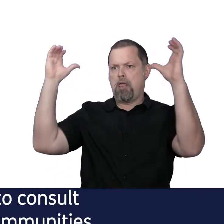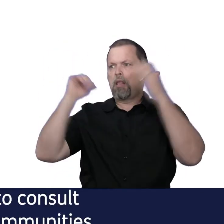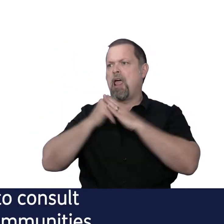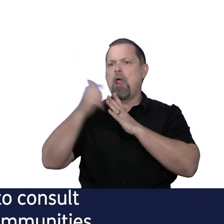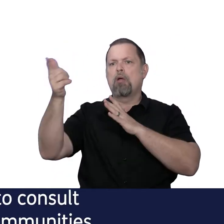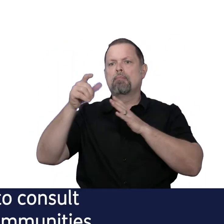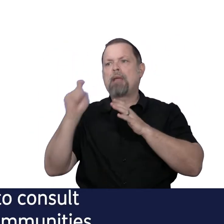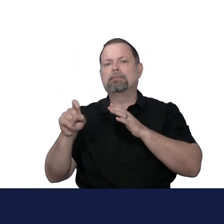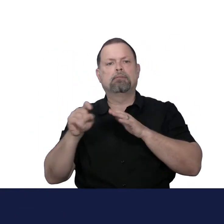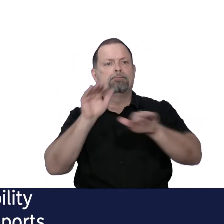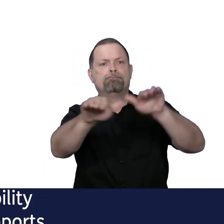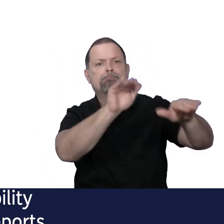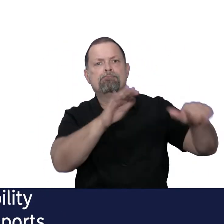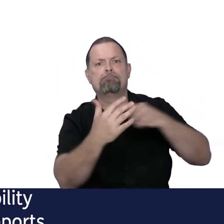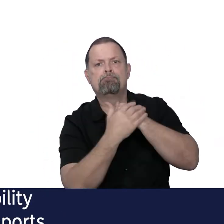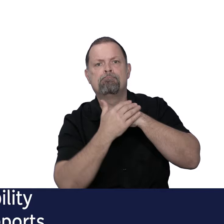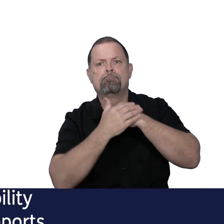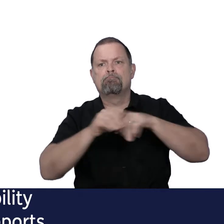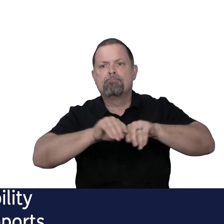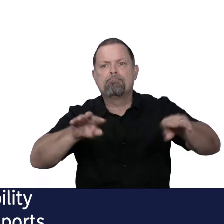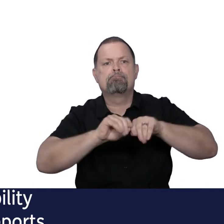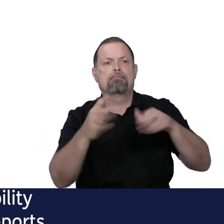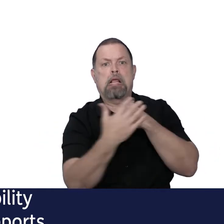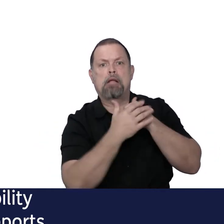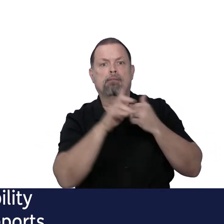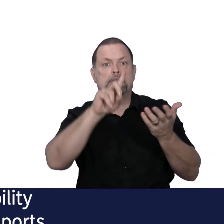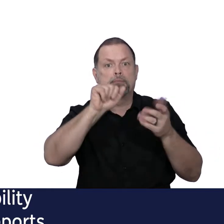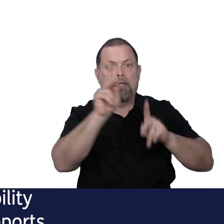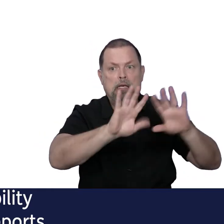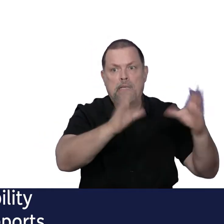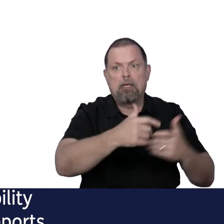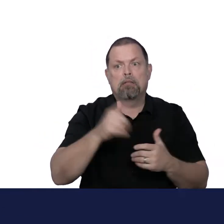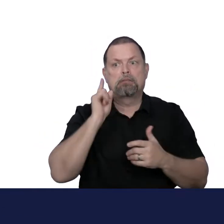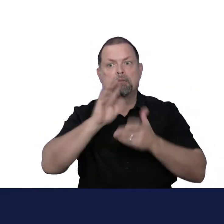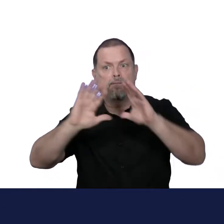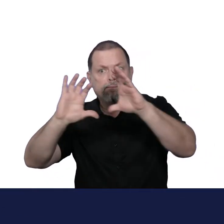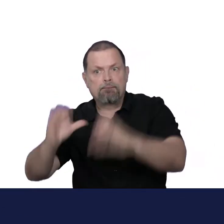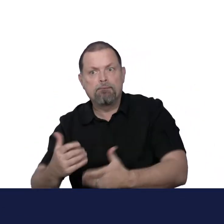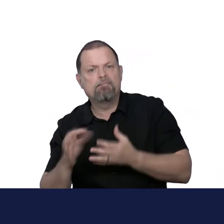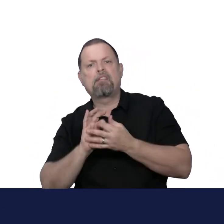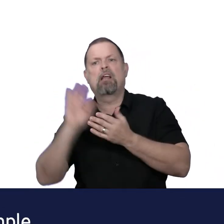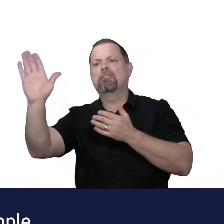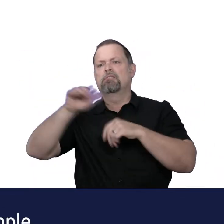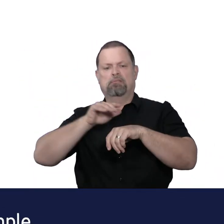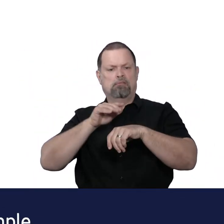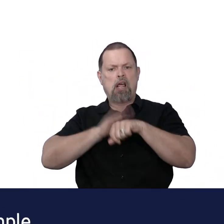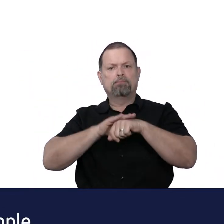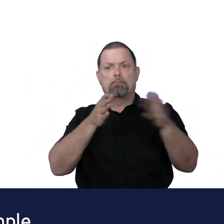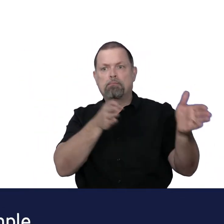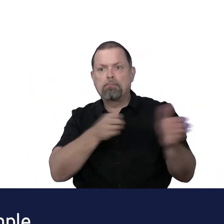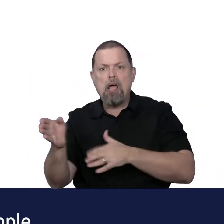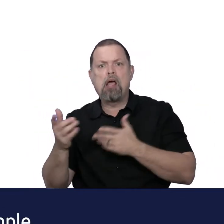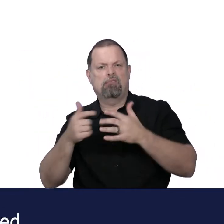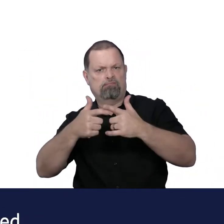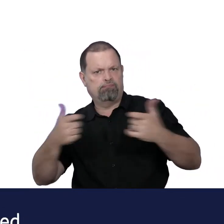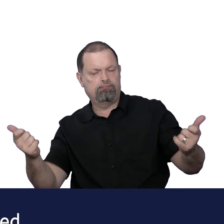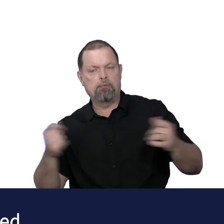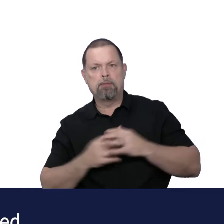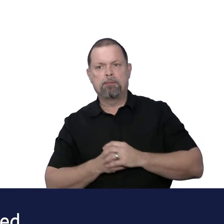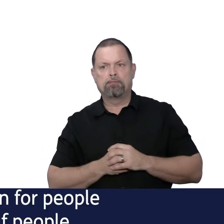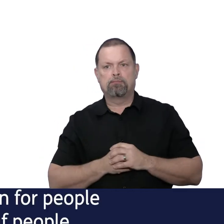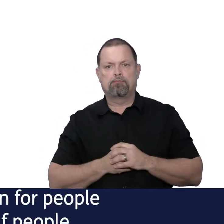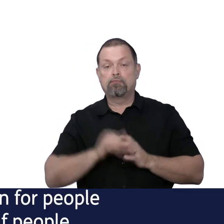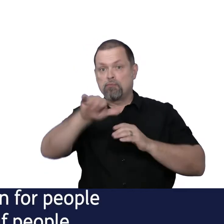disability and deaf communities about their accessibility plans and progress reports. Here's another example. Say